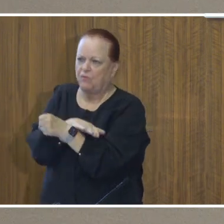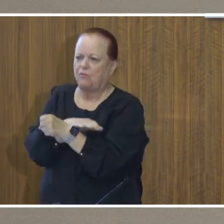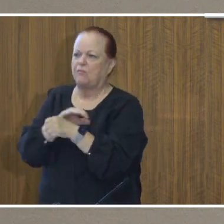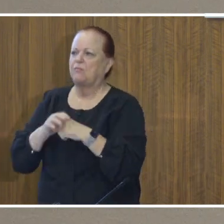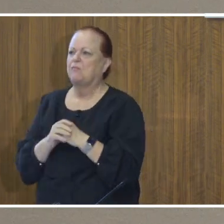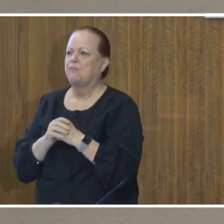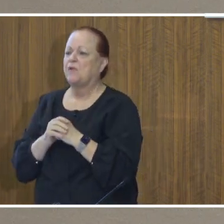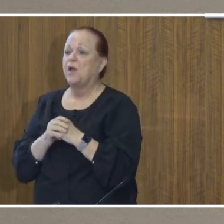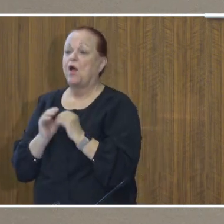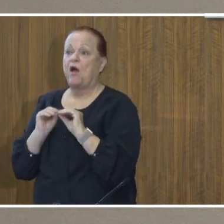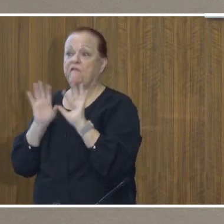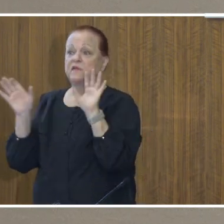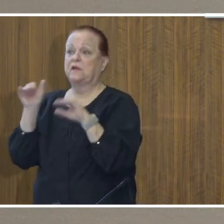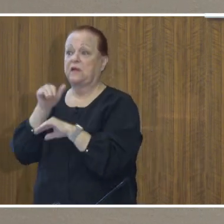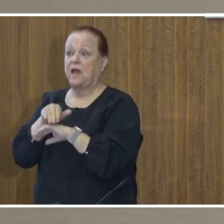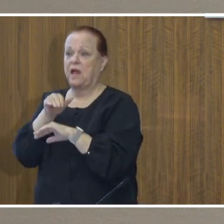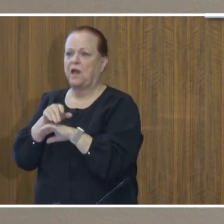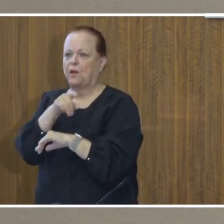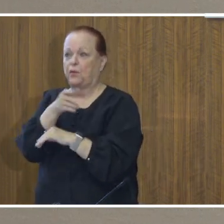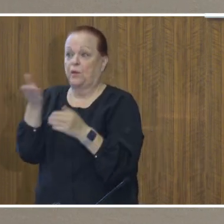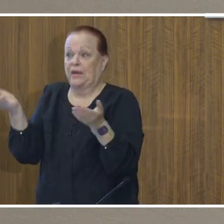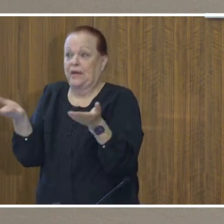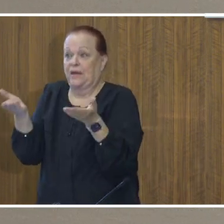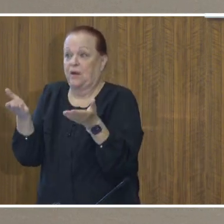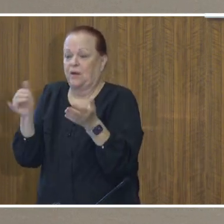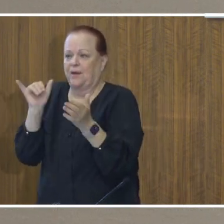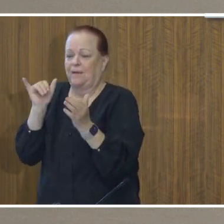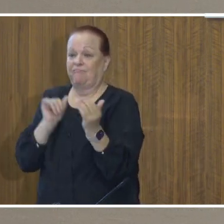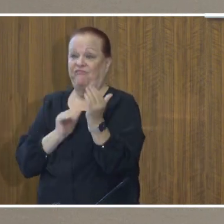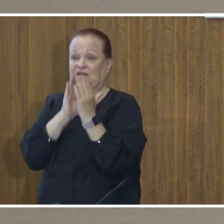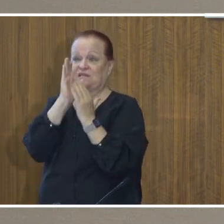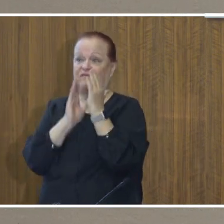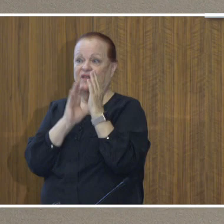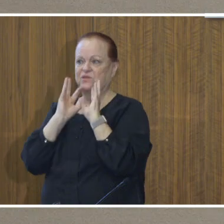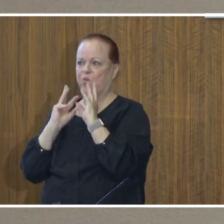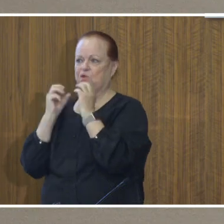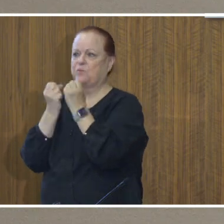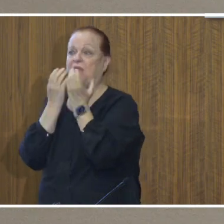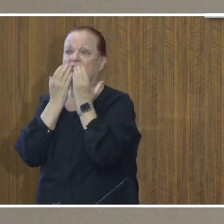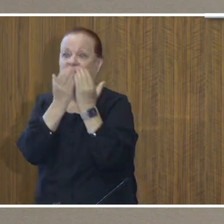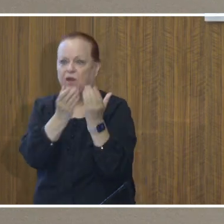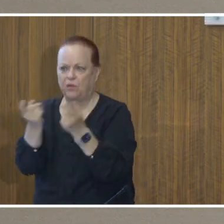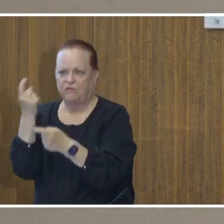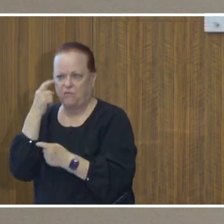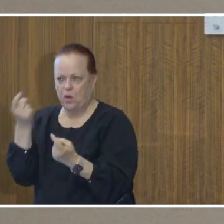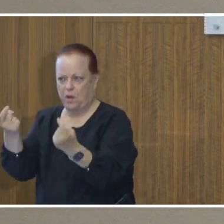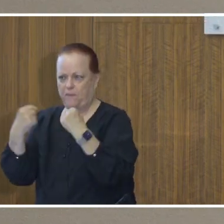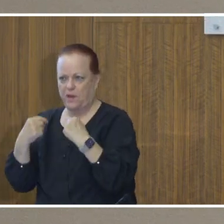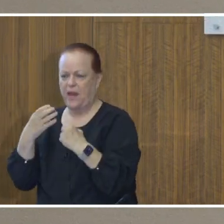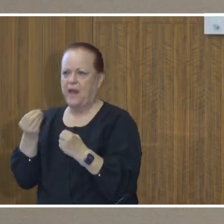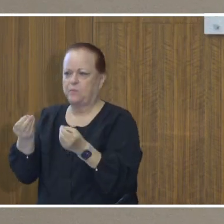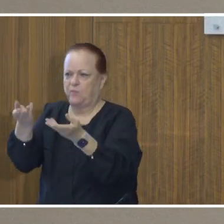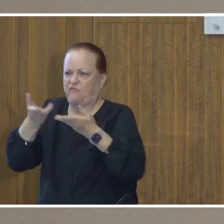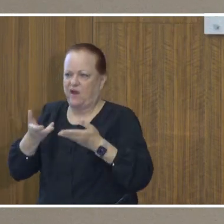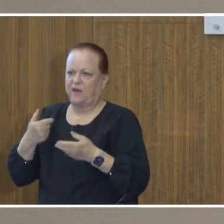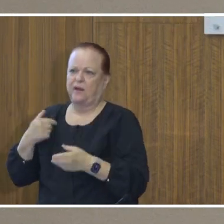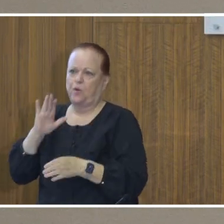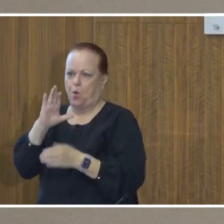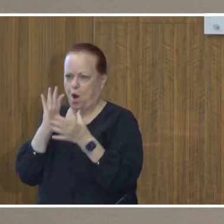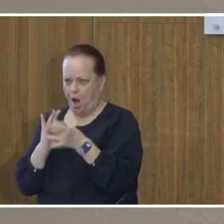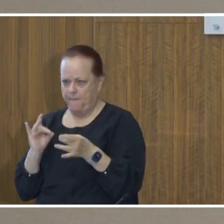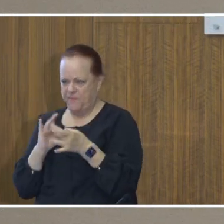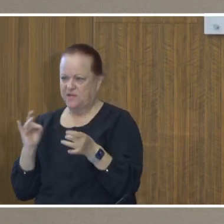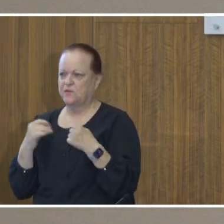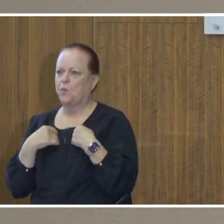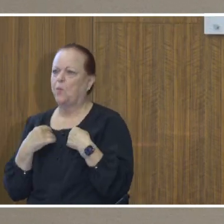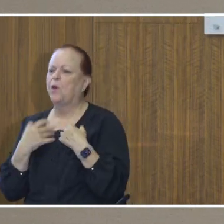obviously tonight you're participating in the public workshop and meeting. And again, thank you all for being here today and providing comment. We obviously want